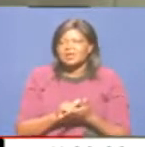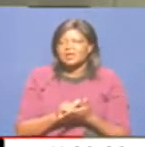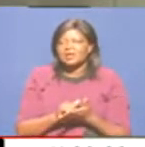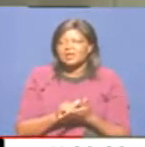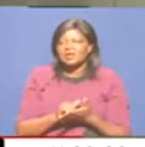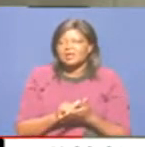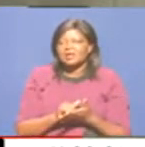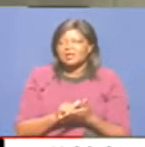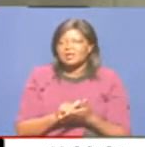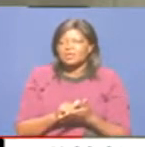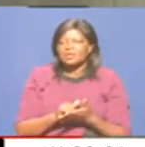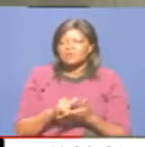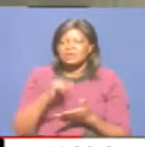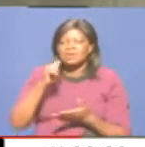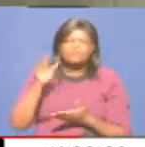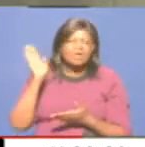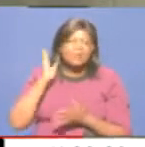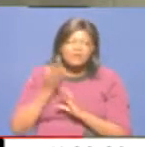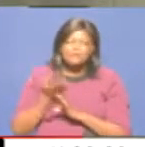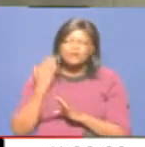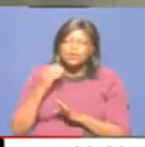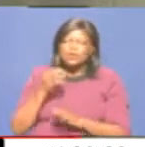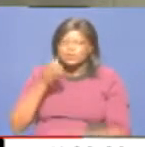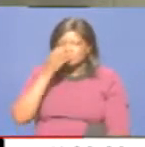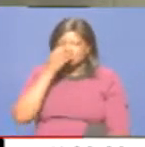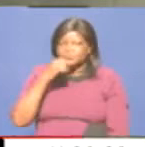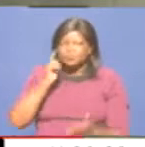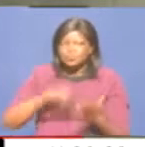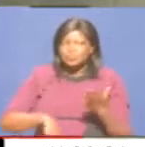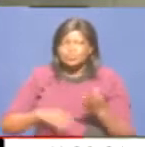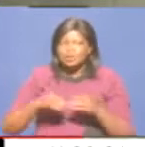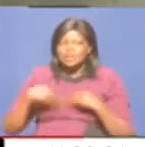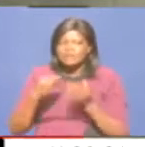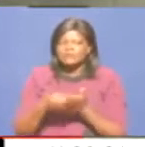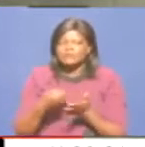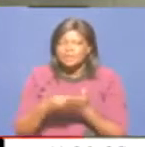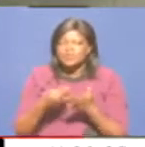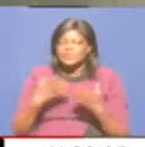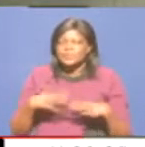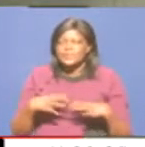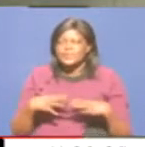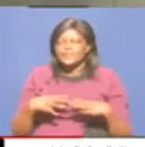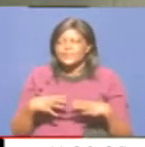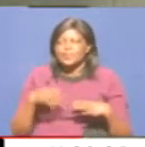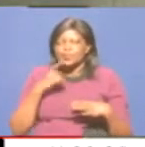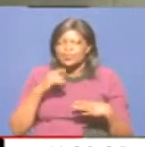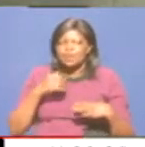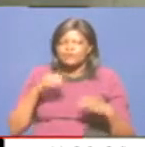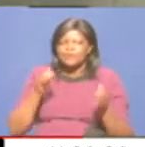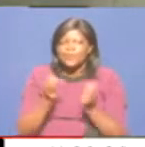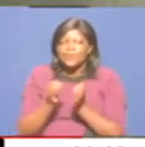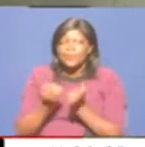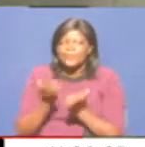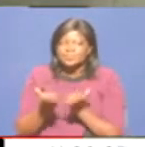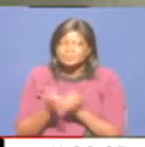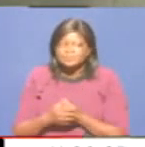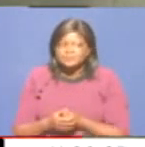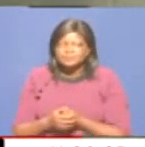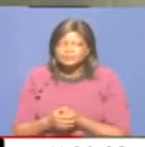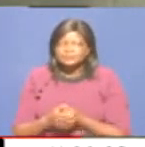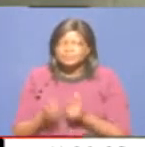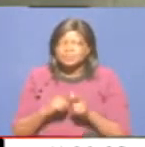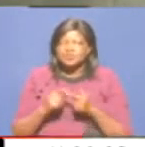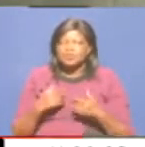we hadn't had before. Of course, DP talking about giving money to people, small businesses, so that they may uplift them. And we have